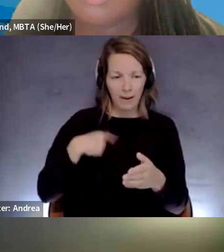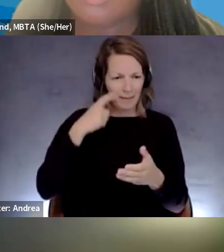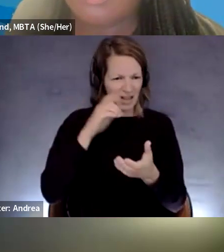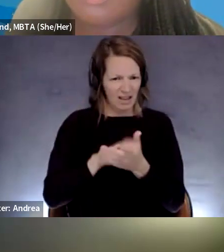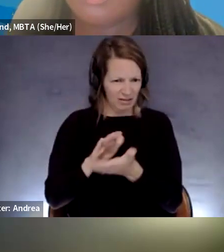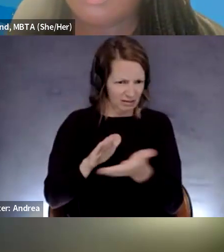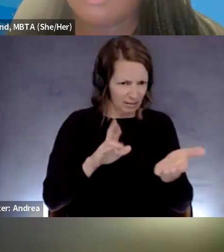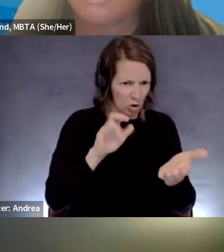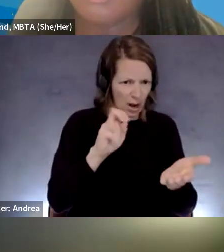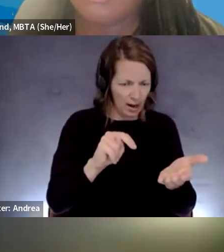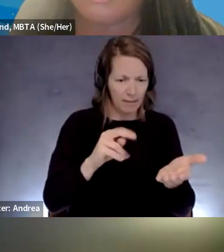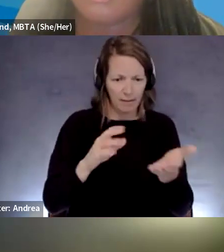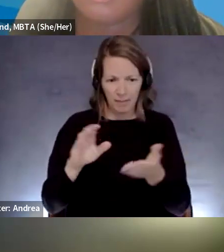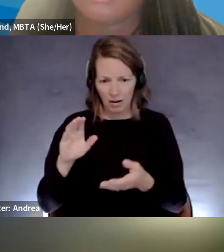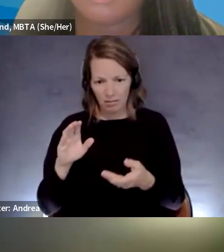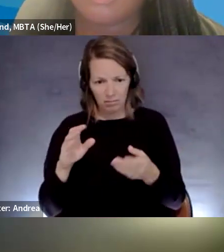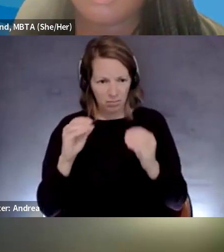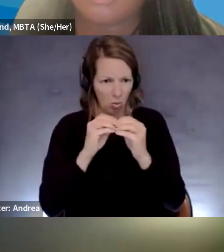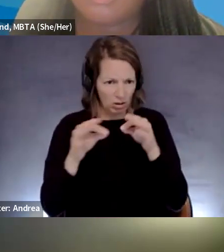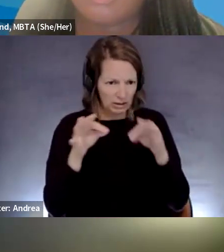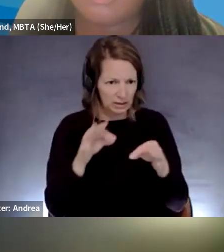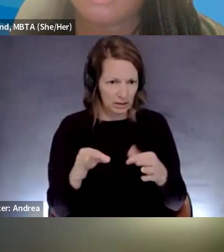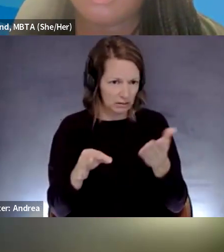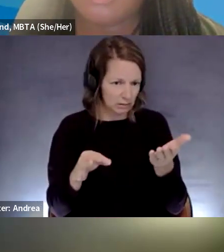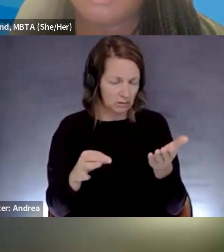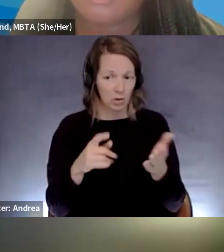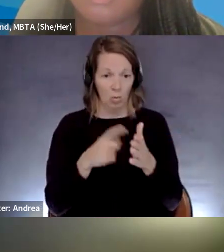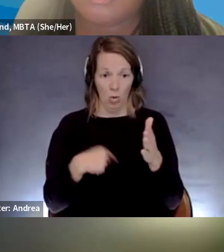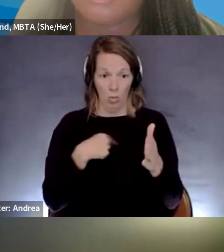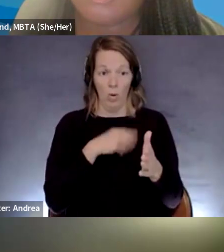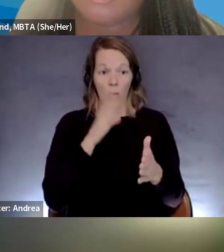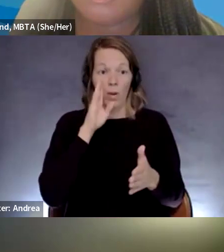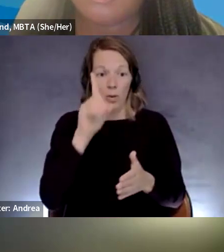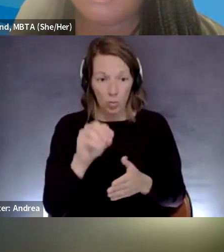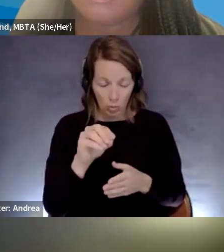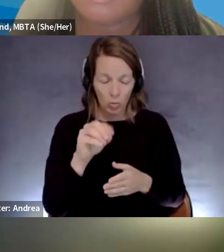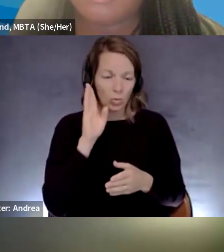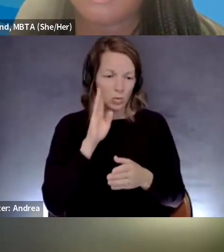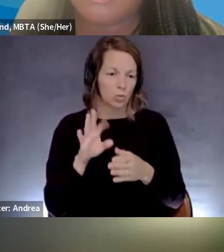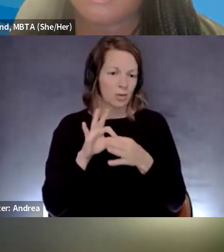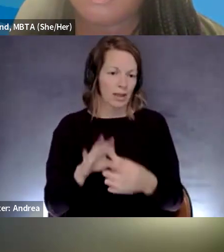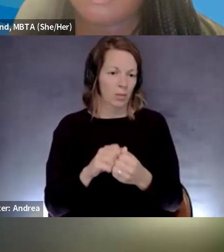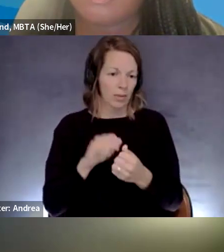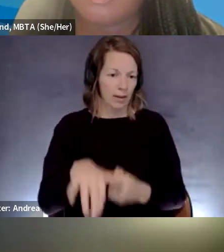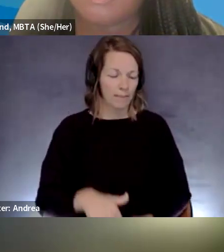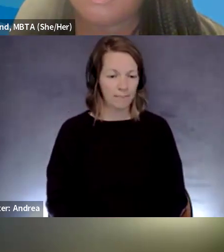this over to you, Brian, maybe coloring a little more details on this and what we are doing in regards to means and methods.